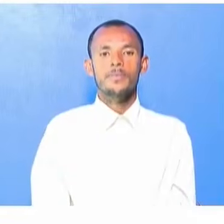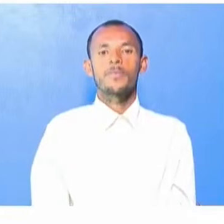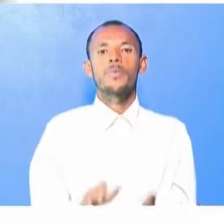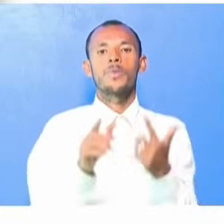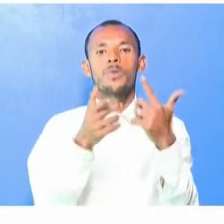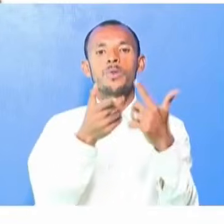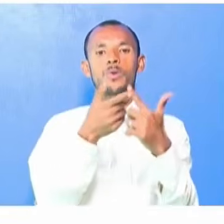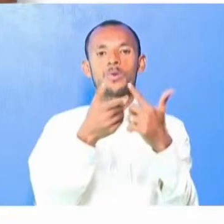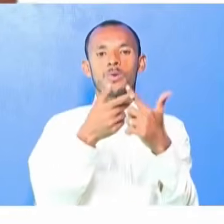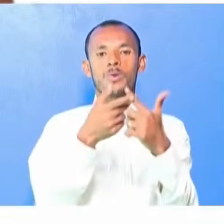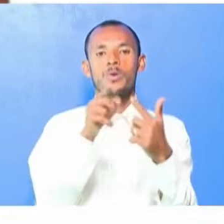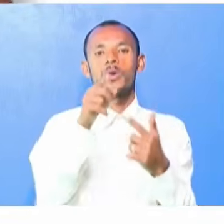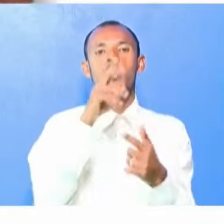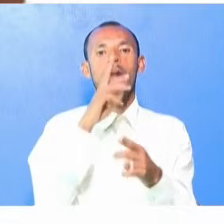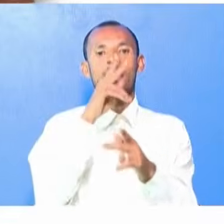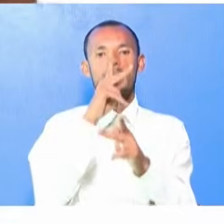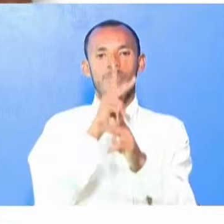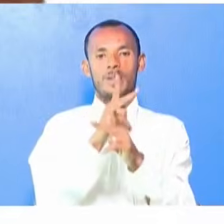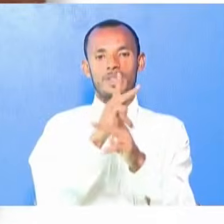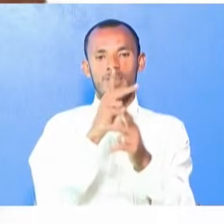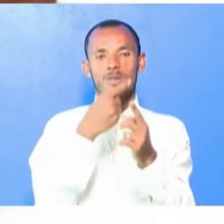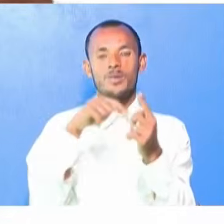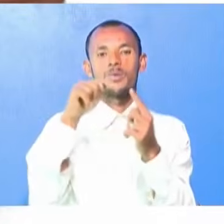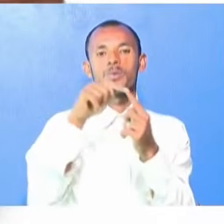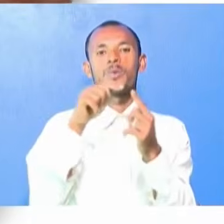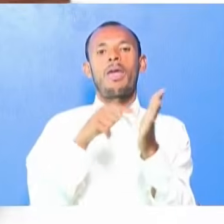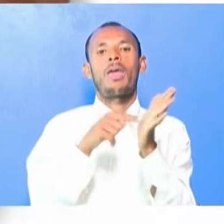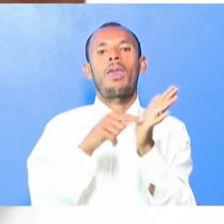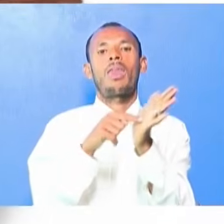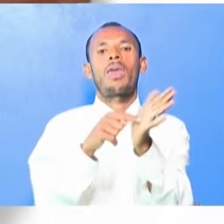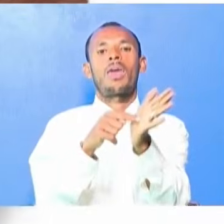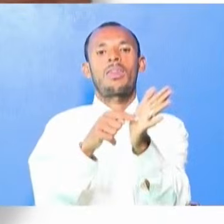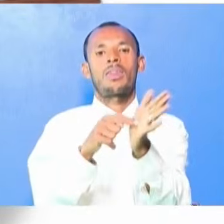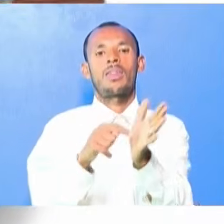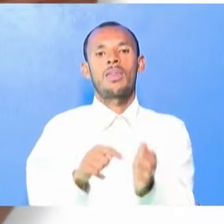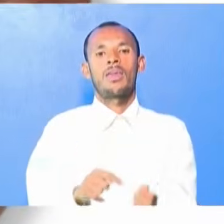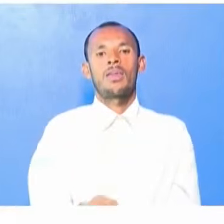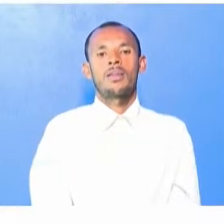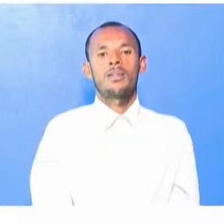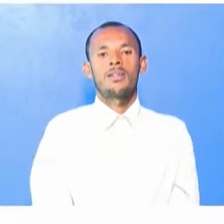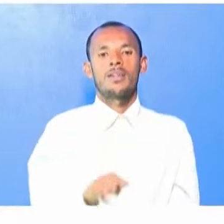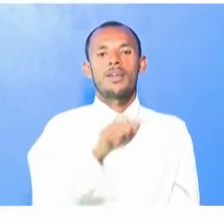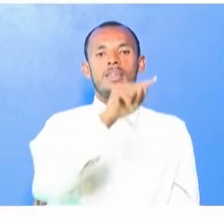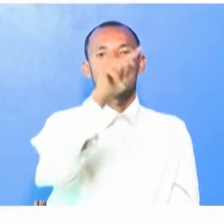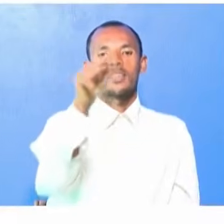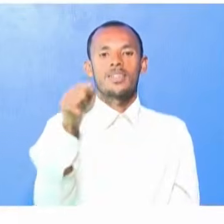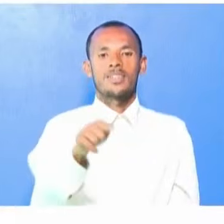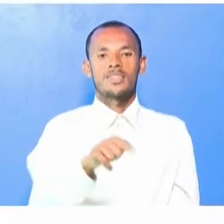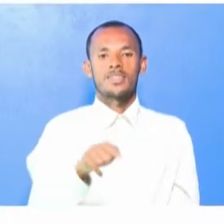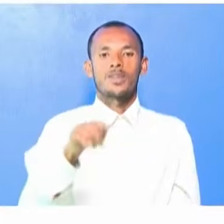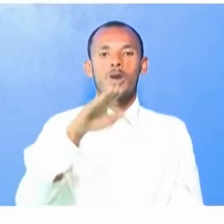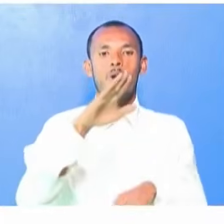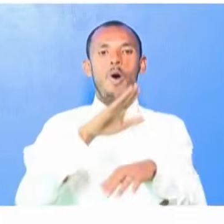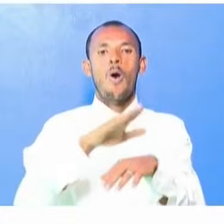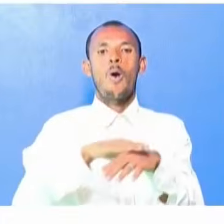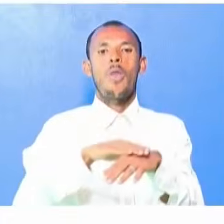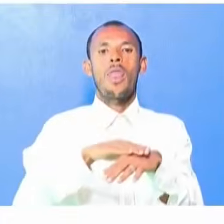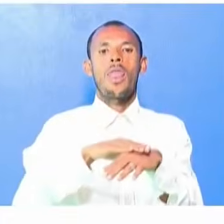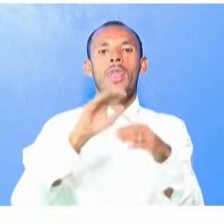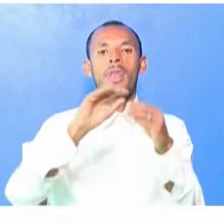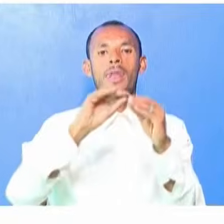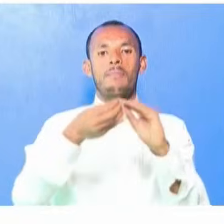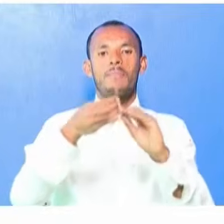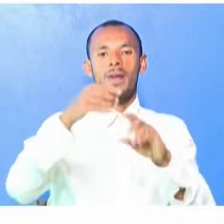2, you are expected to indicate integers on number line. Indicate